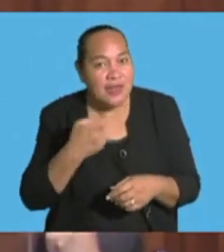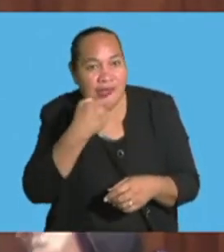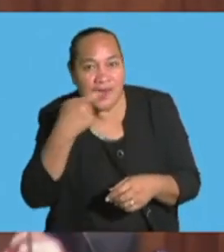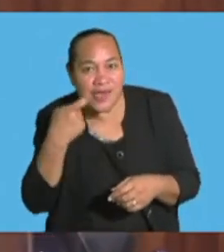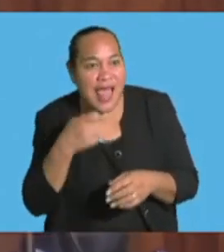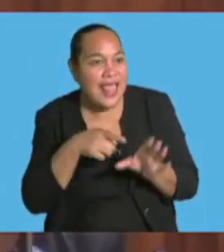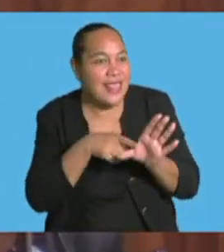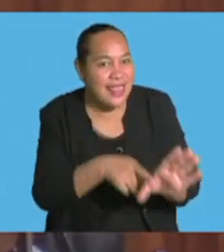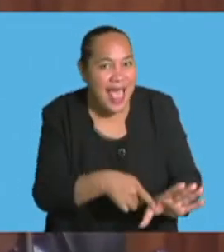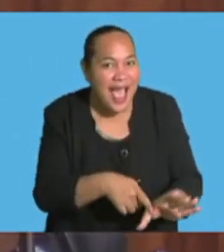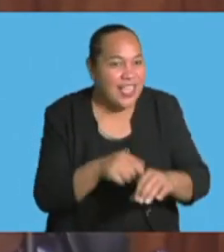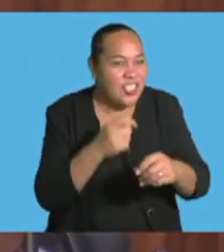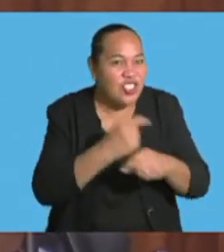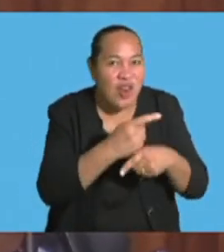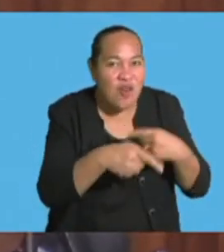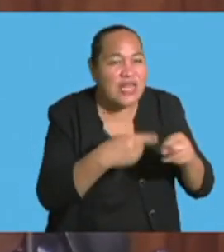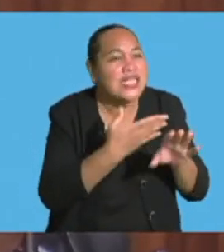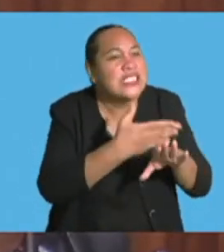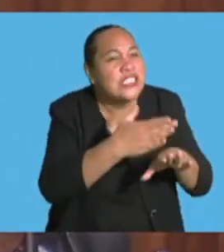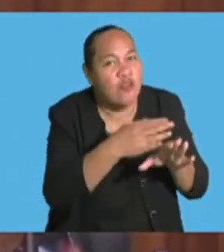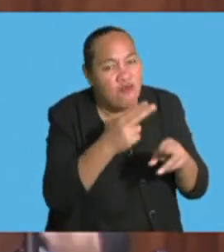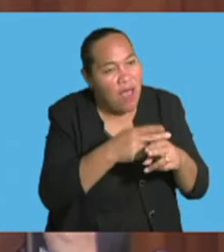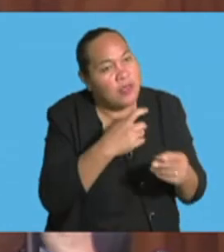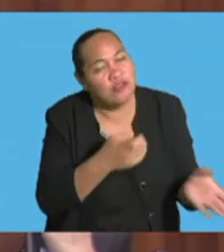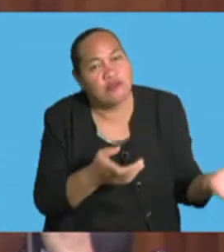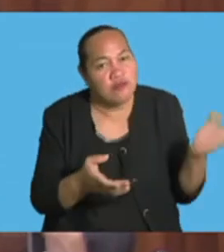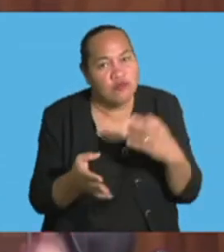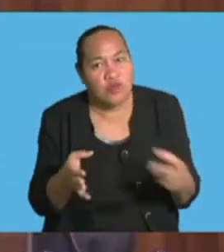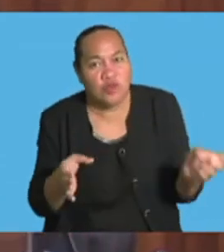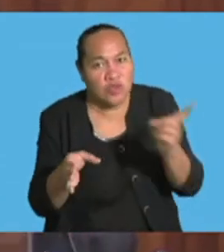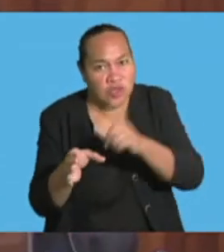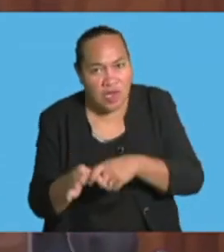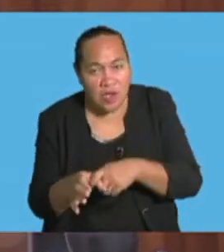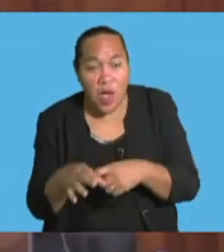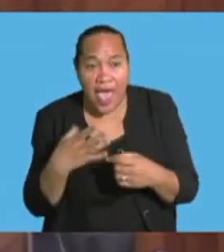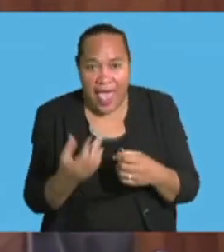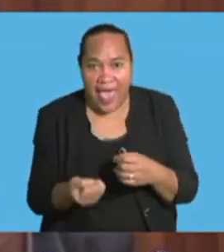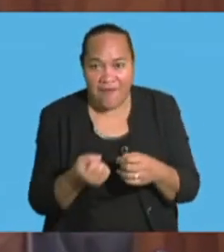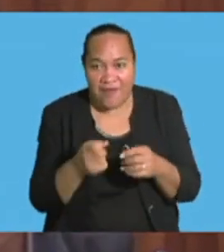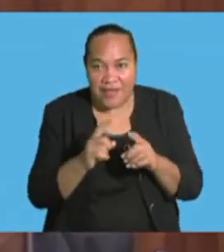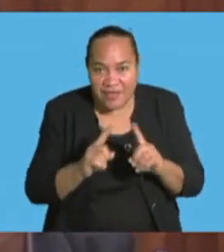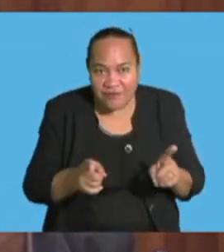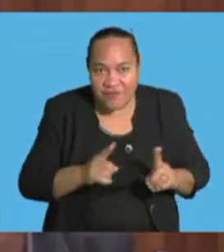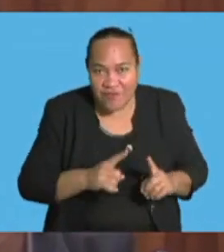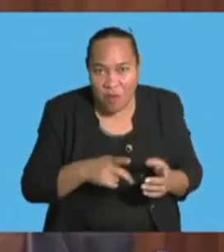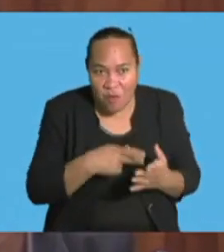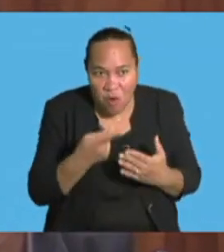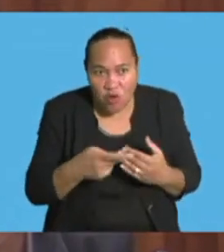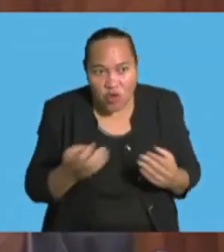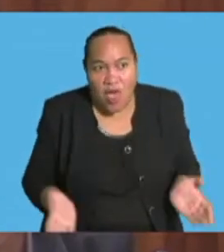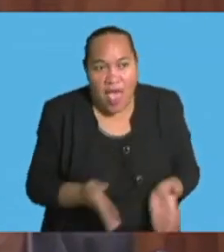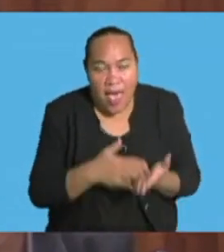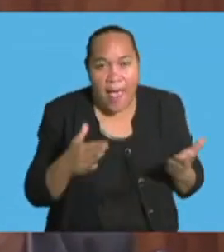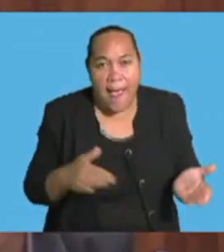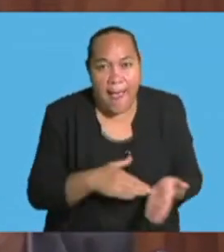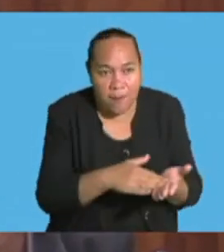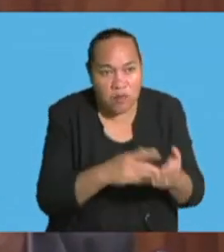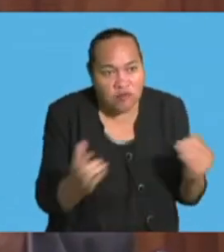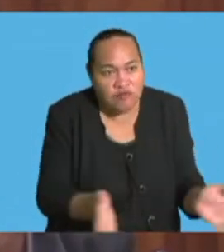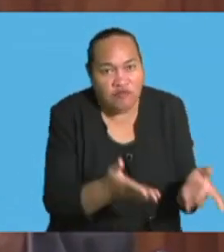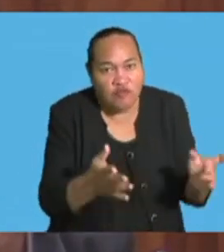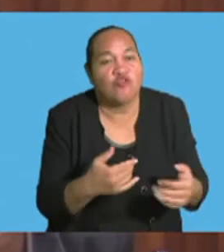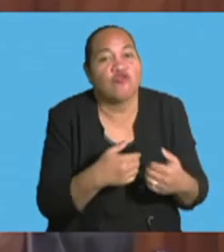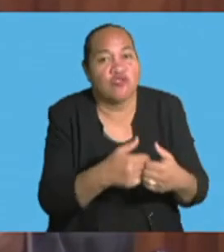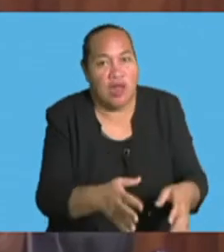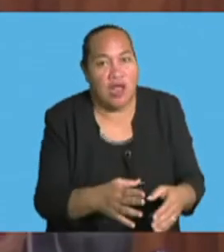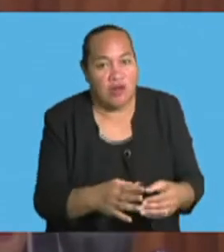and new farmers into sugar industry with its current comprehensive package to start up the sugarcane farms by meeting cost